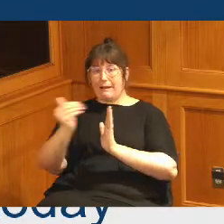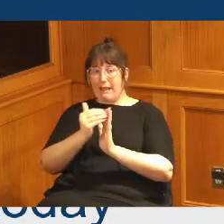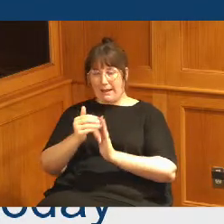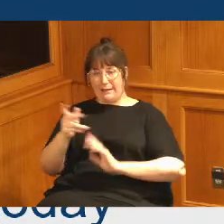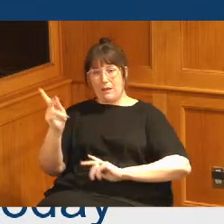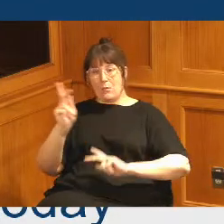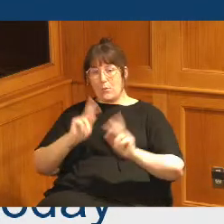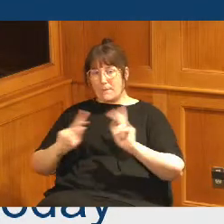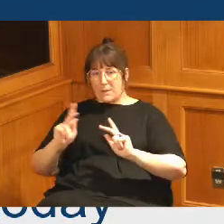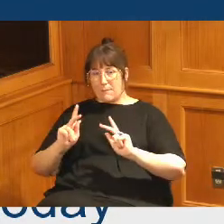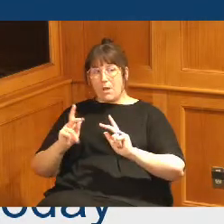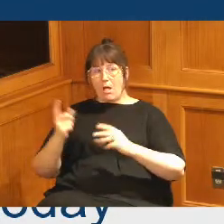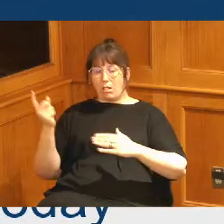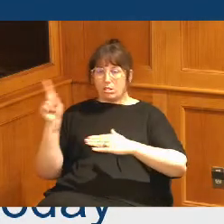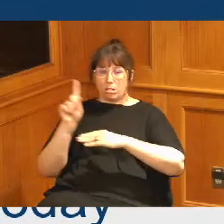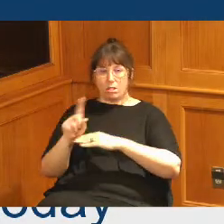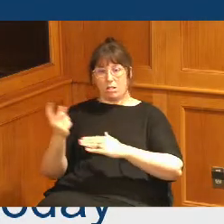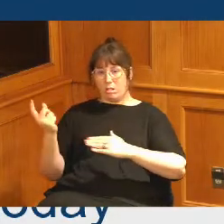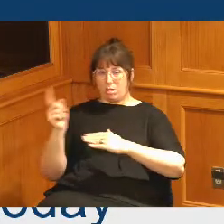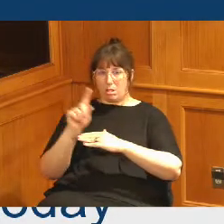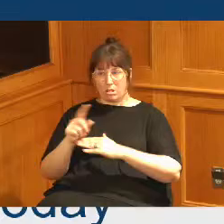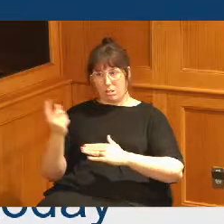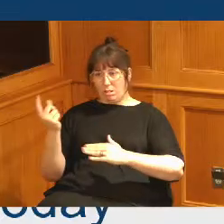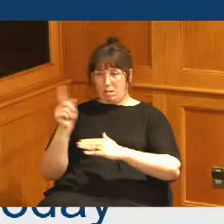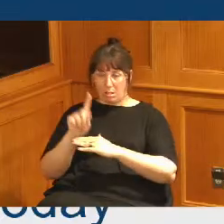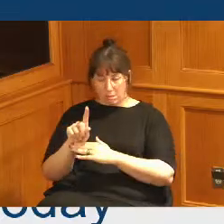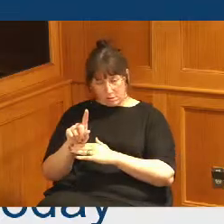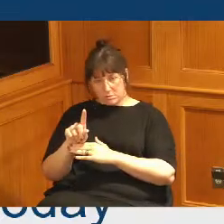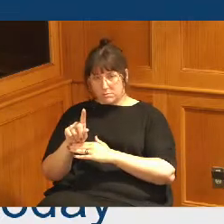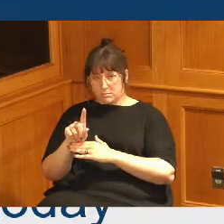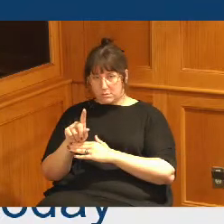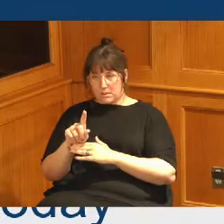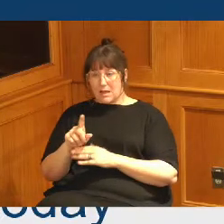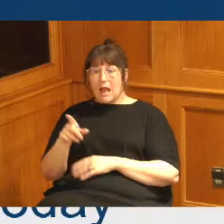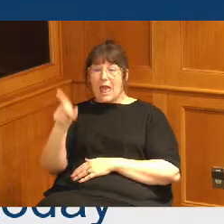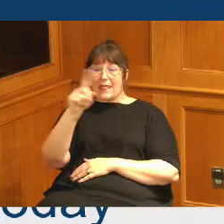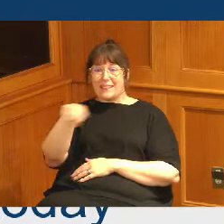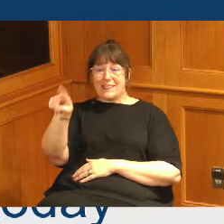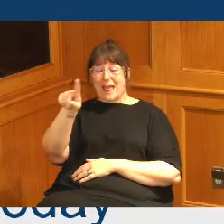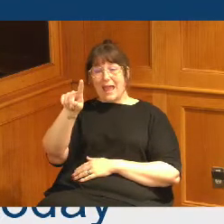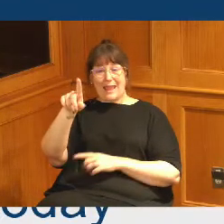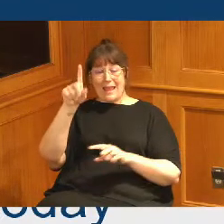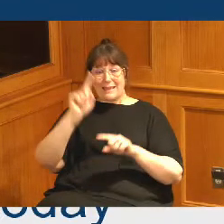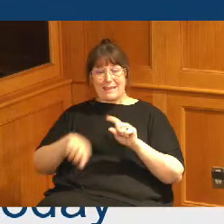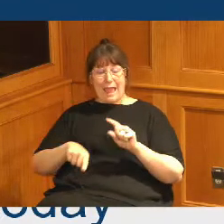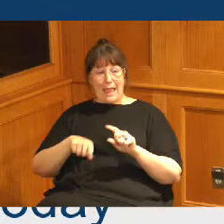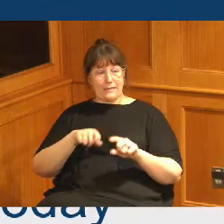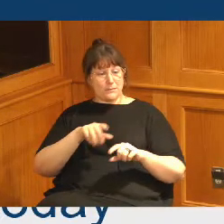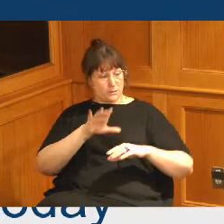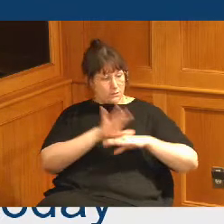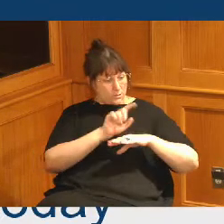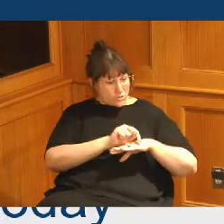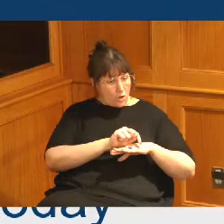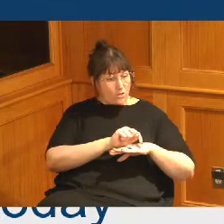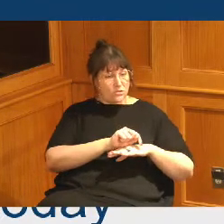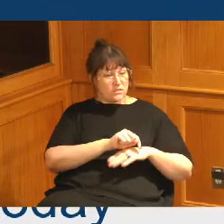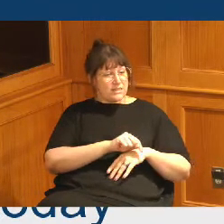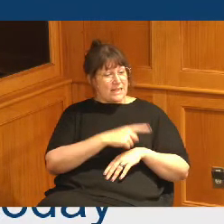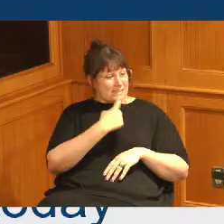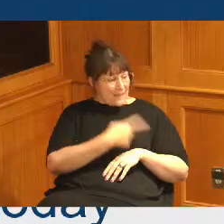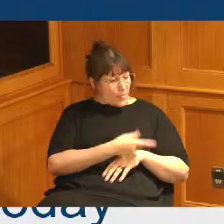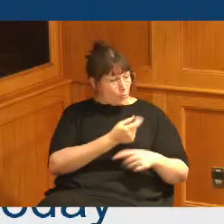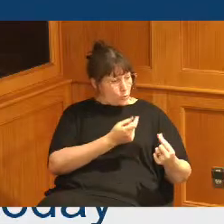that the staff at the court or the clerk's office is not allowed to tell them, here's what you need to file. We can